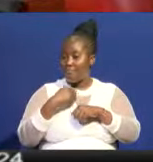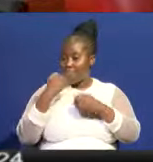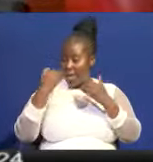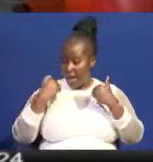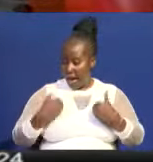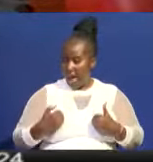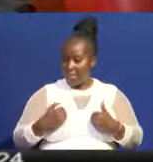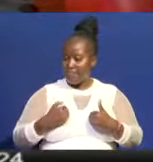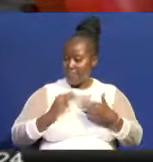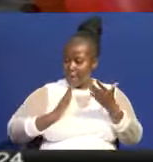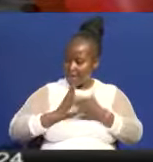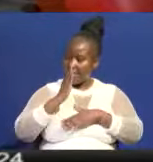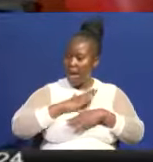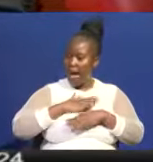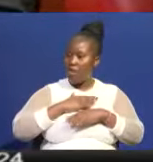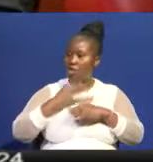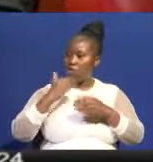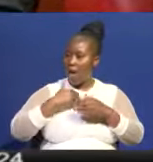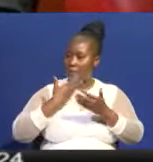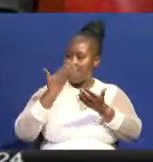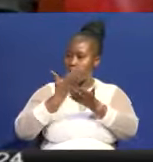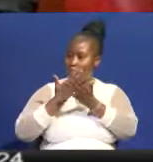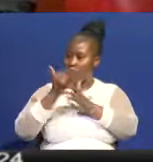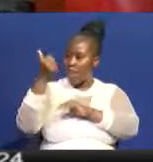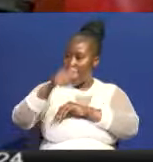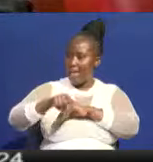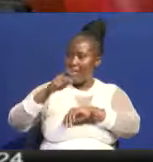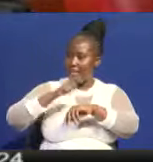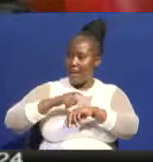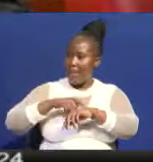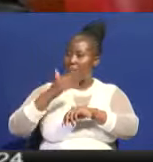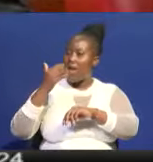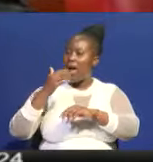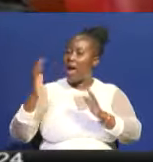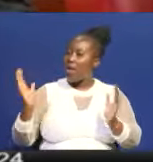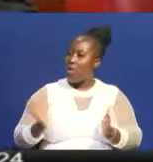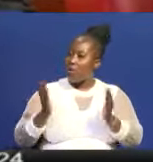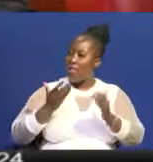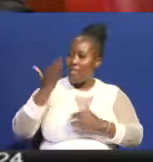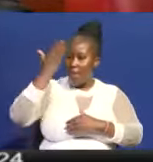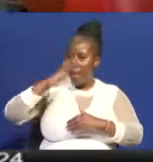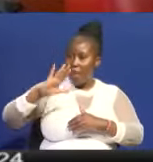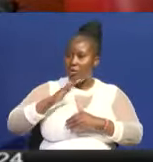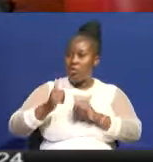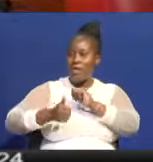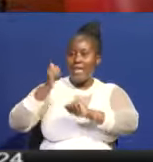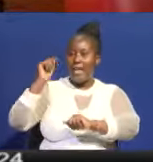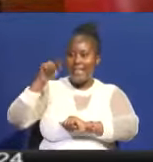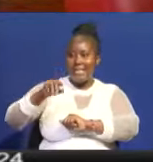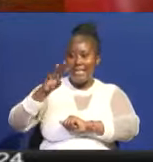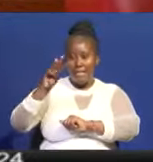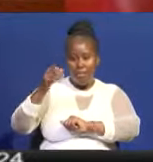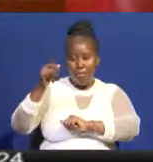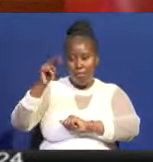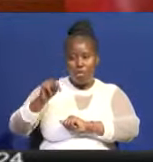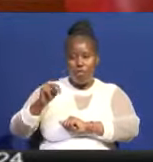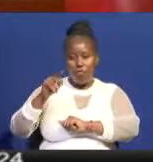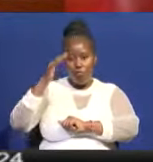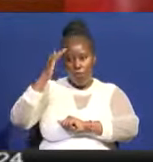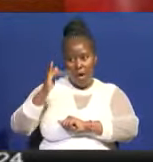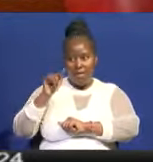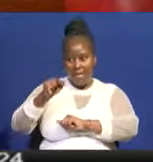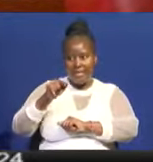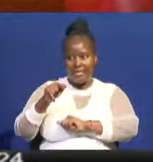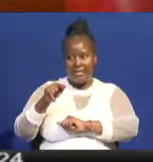I do reserve my rights to raise this at any stage, I urge the House to reject this motion for being